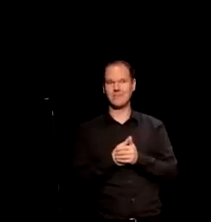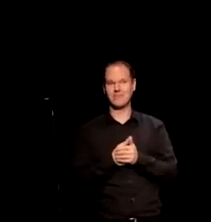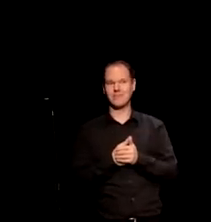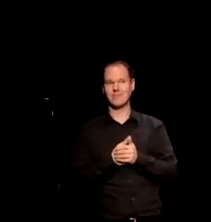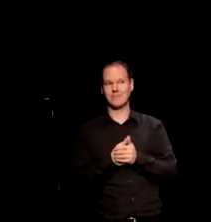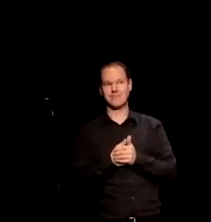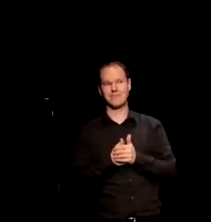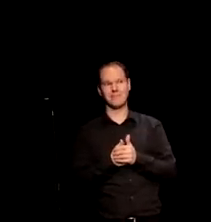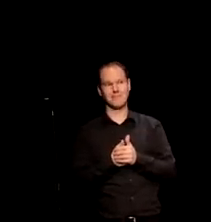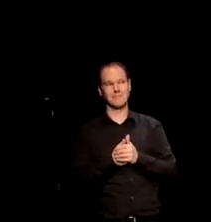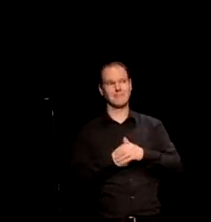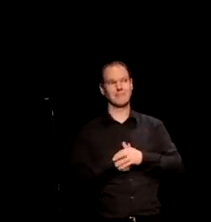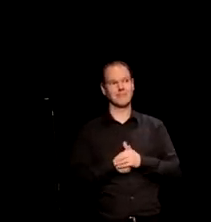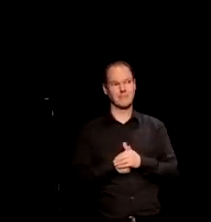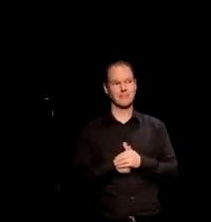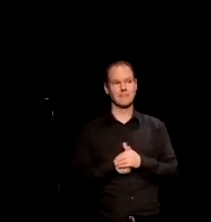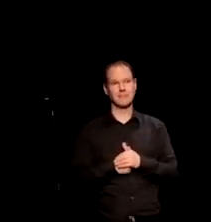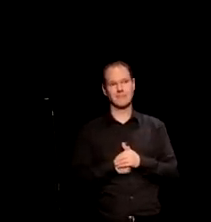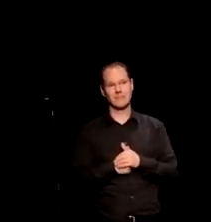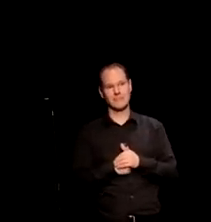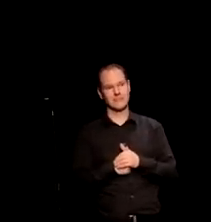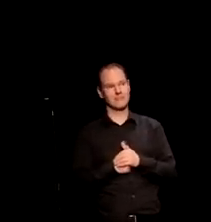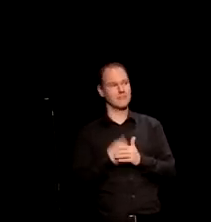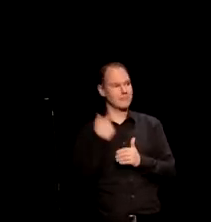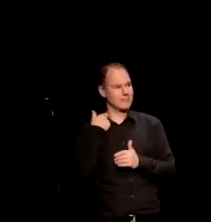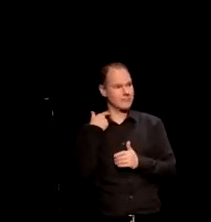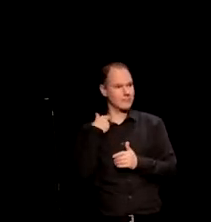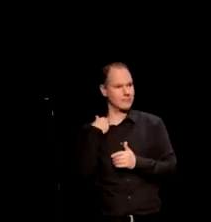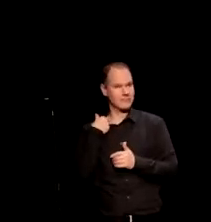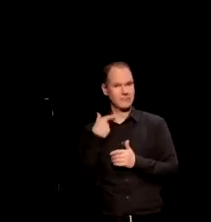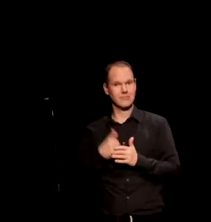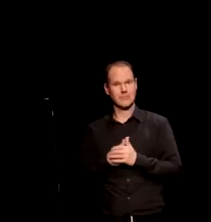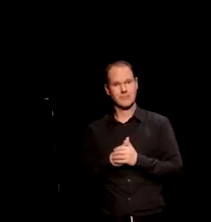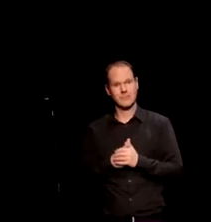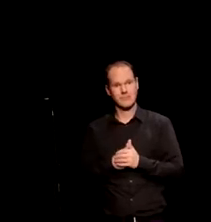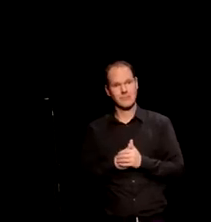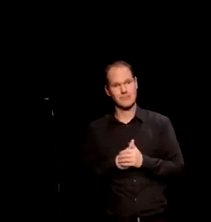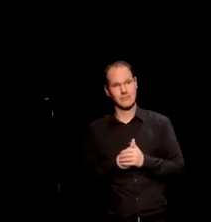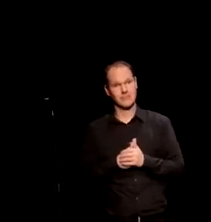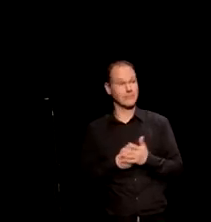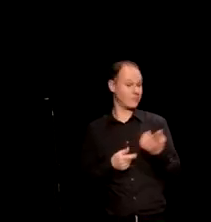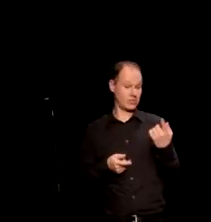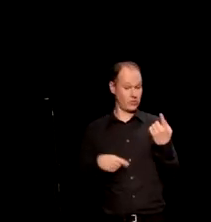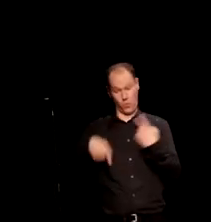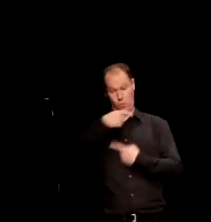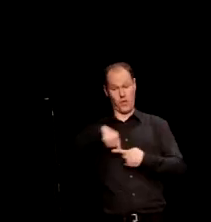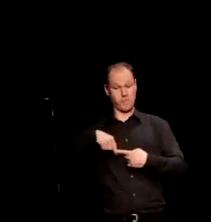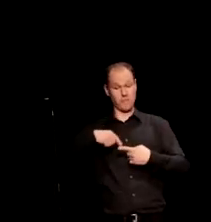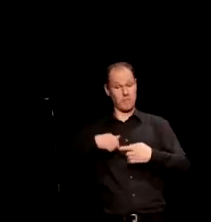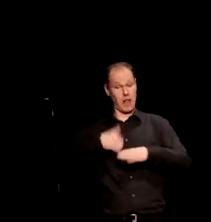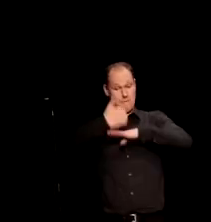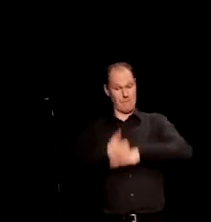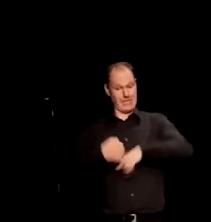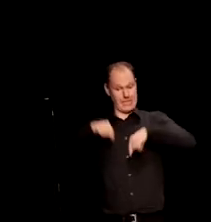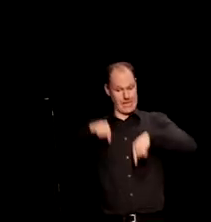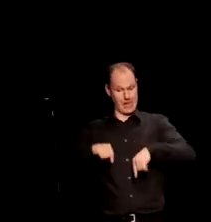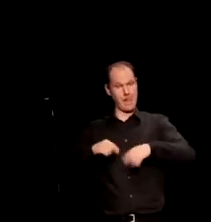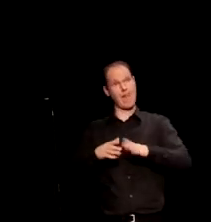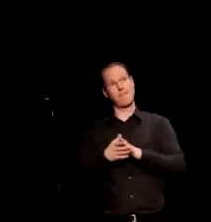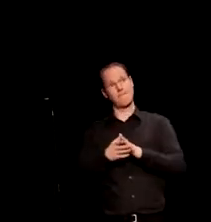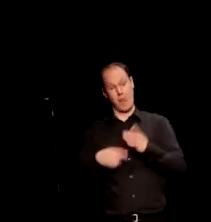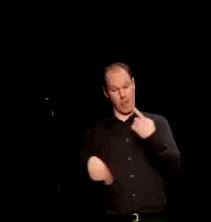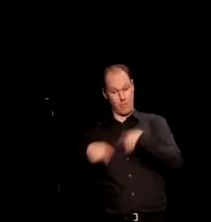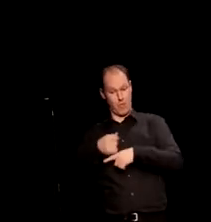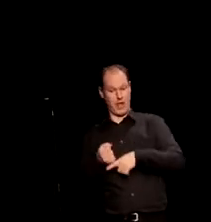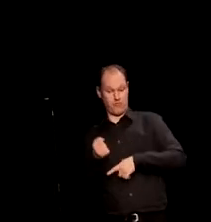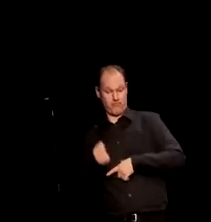But the idea that we had to, so we're all based up here, that we had to get on a train